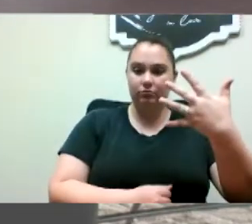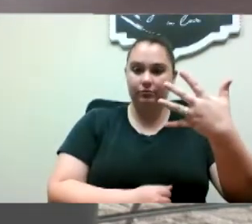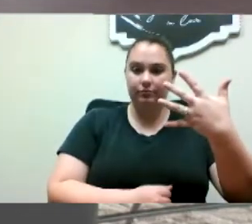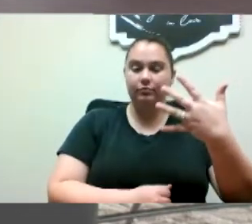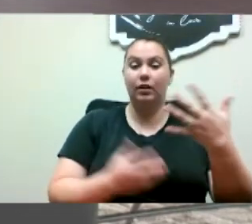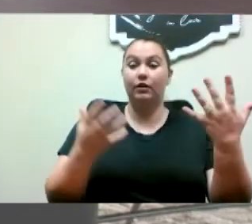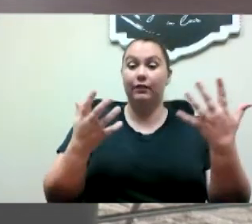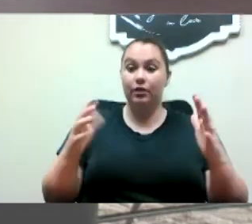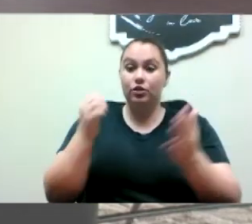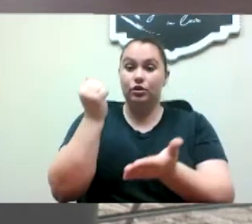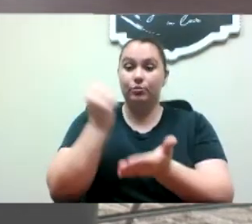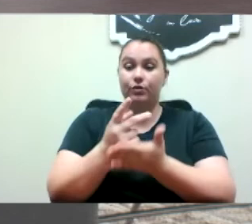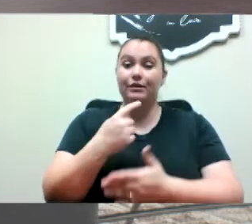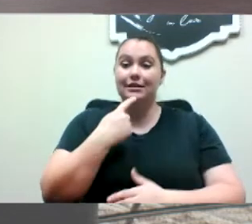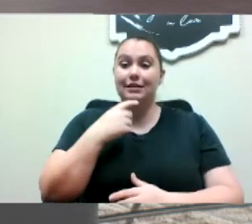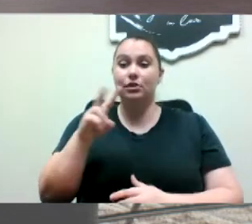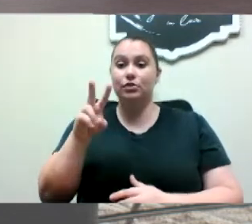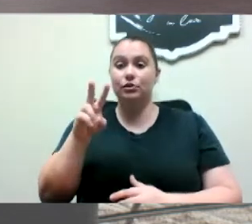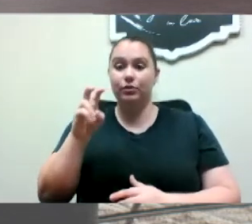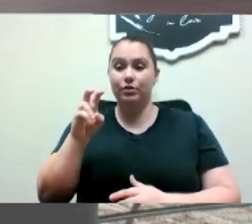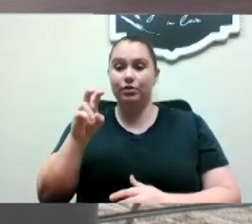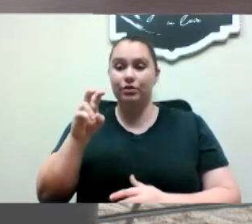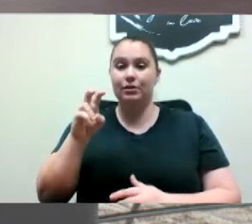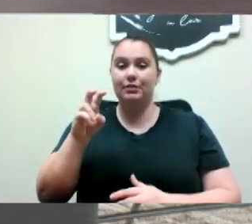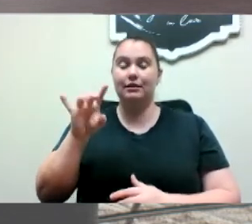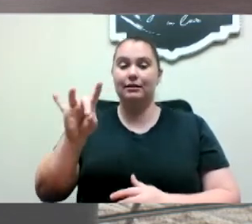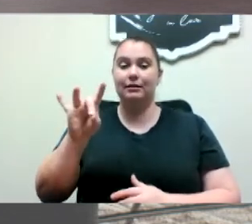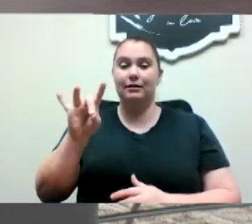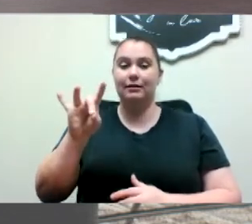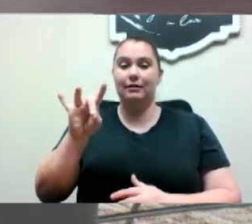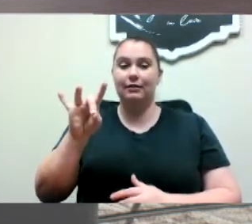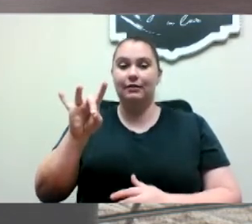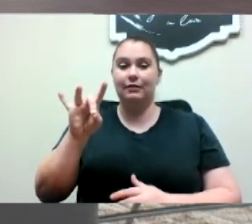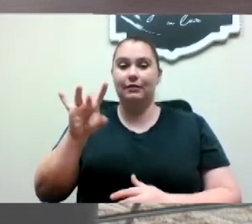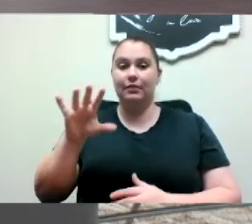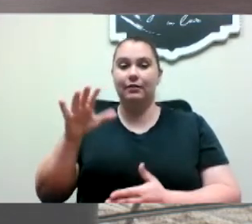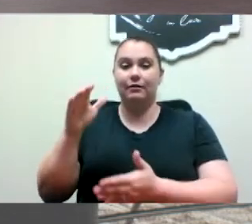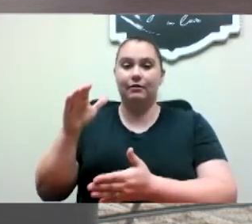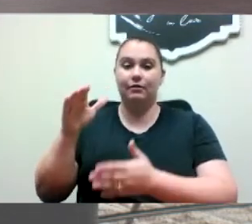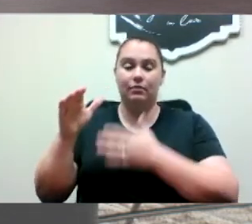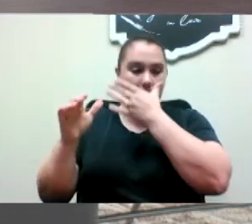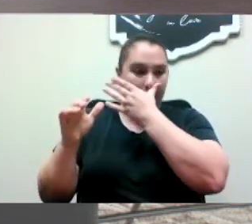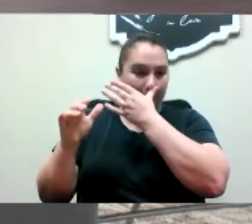with 2,284 voters voting in favor of the proposition and